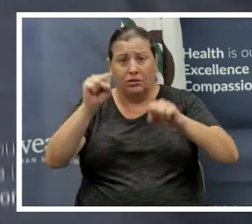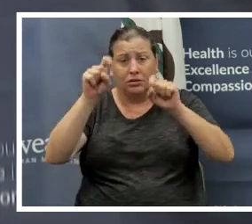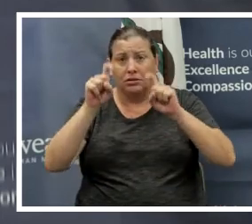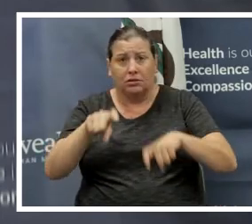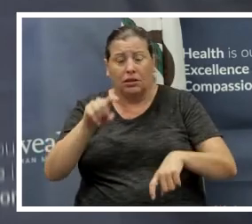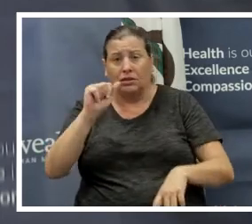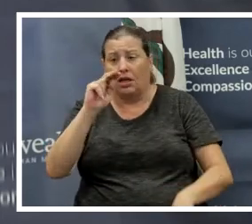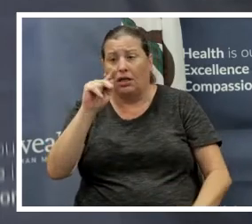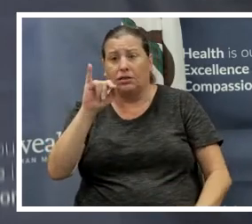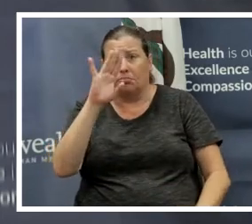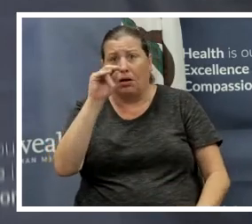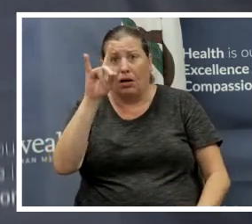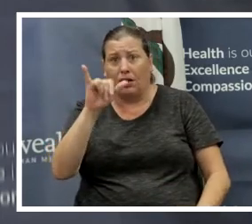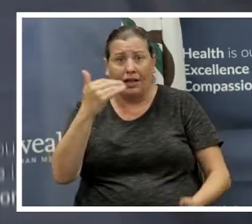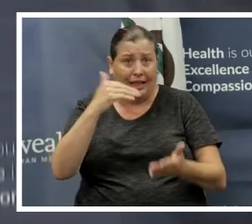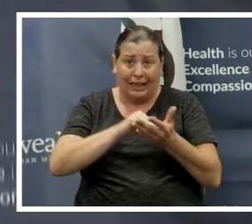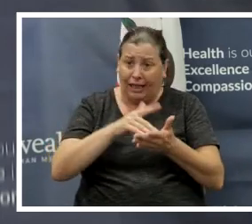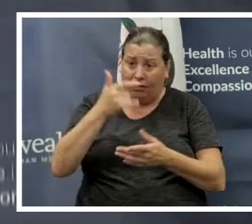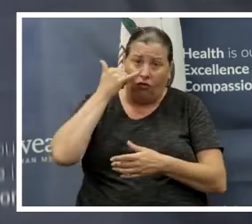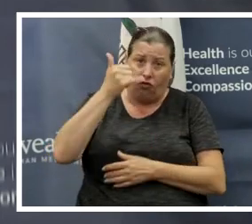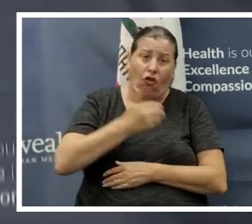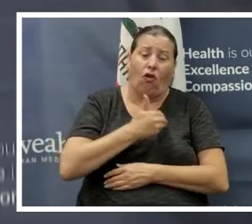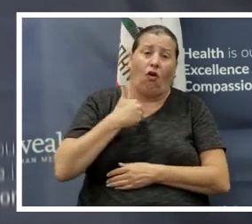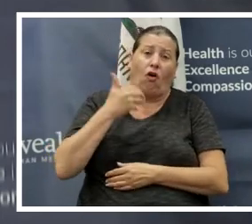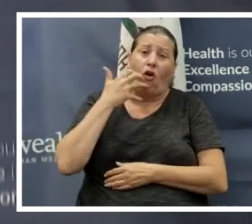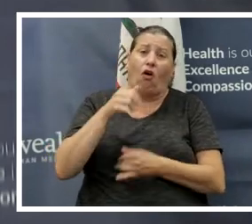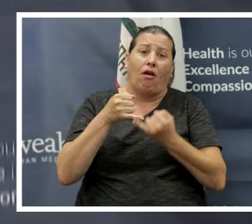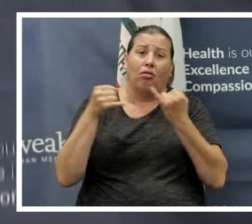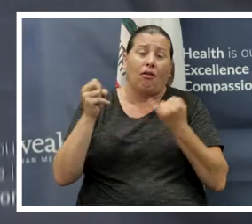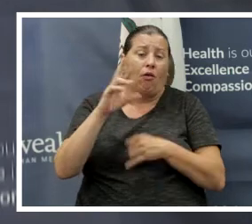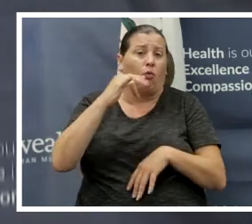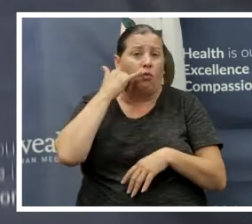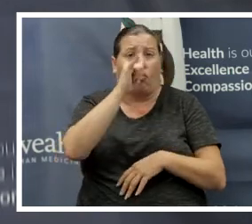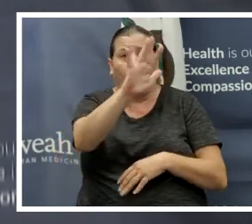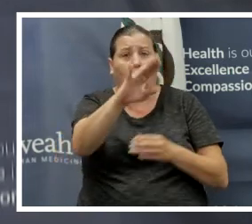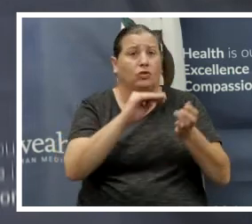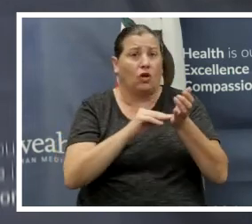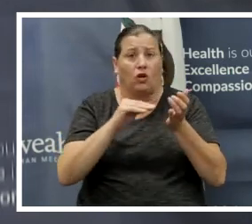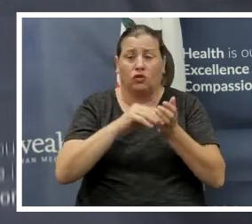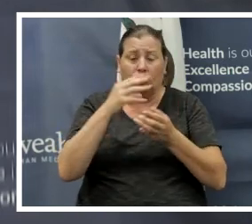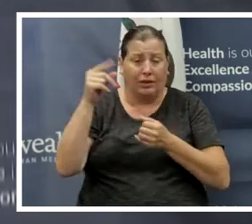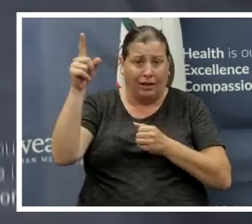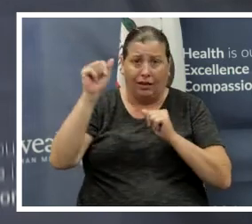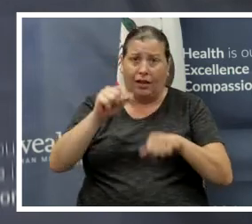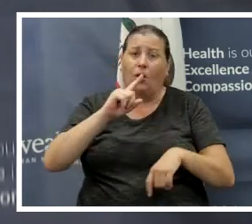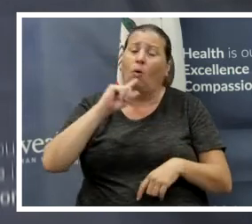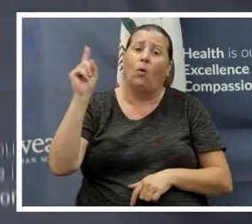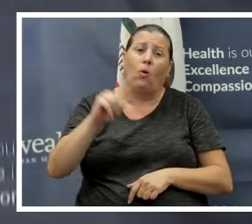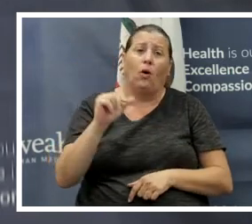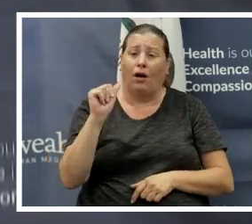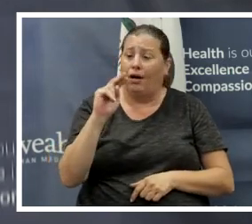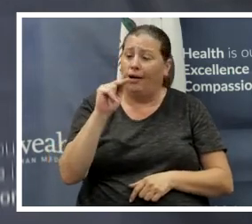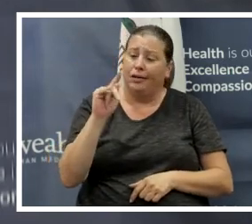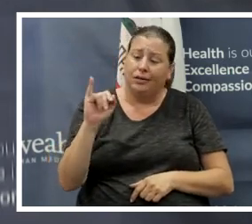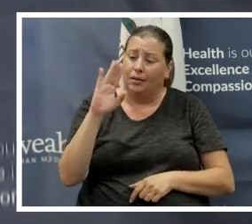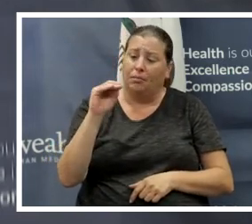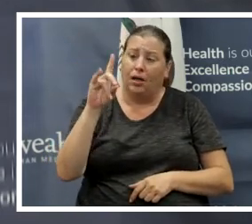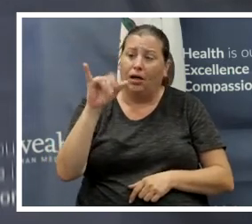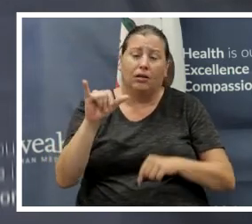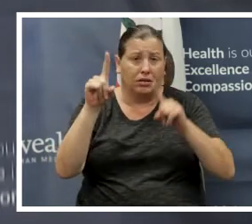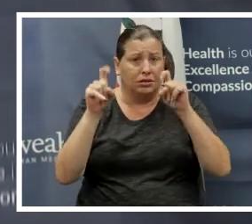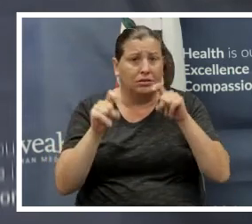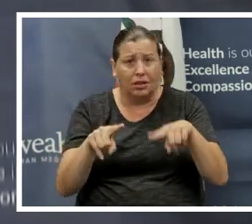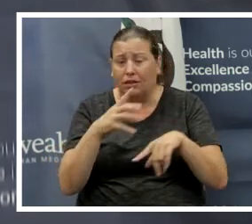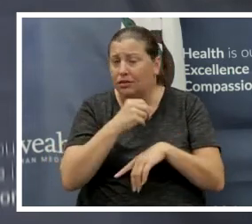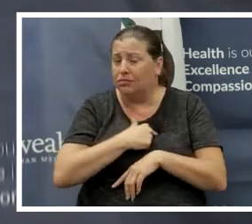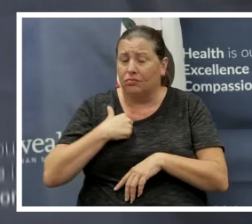antibody, just either, again, call our hotline or call your physician, and they can order an antibody test, and